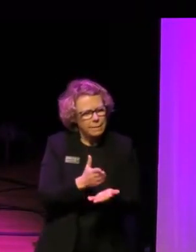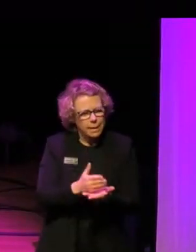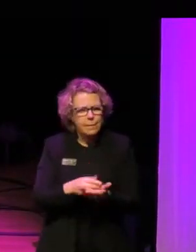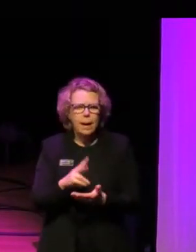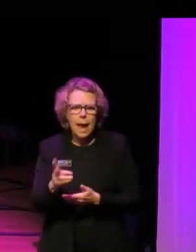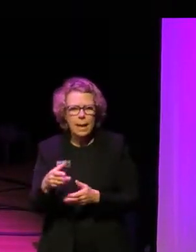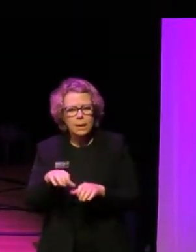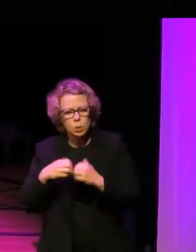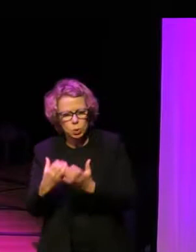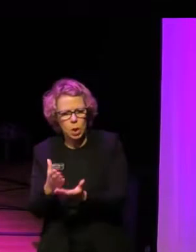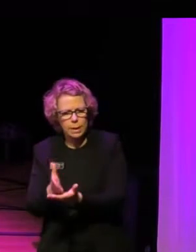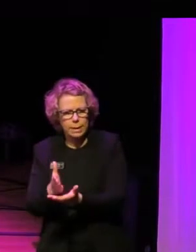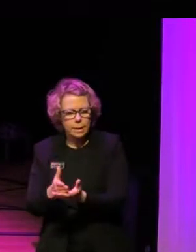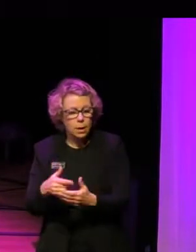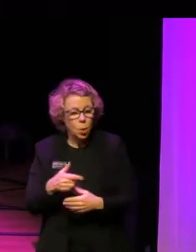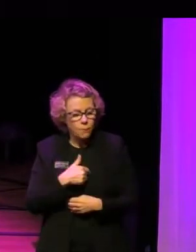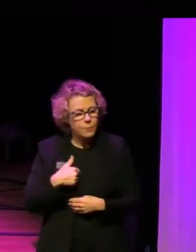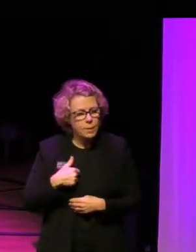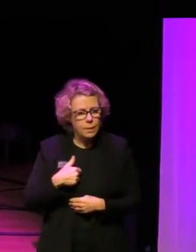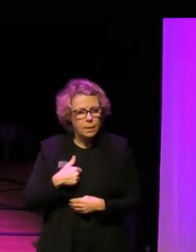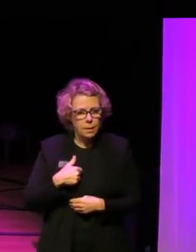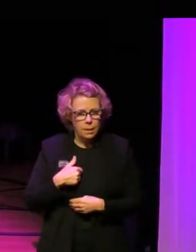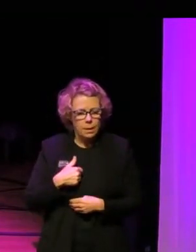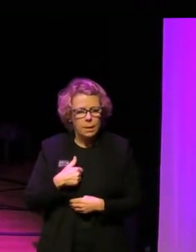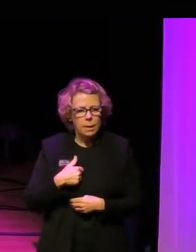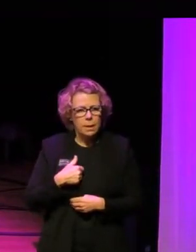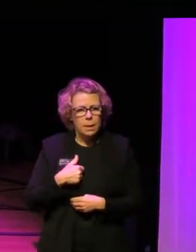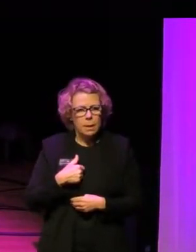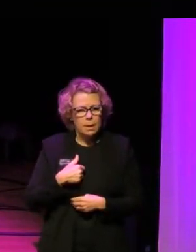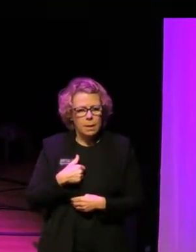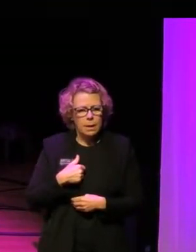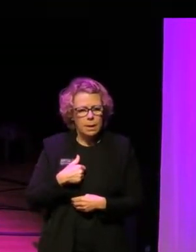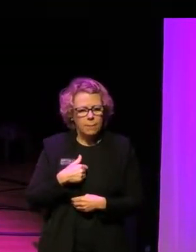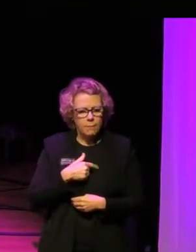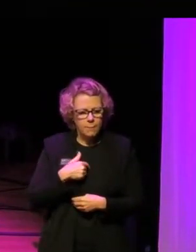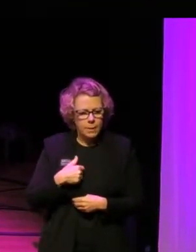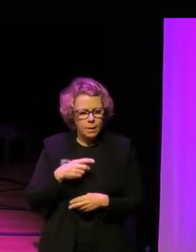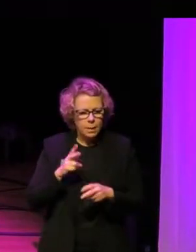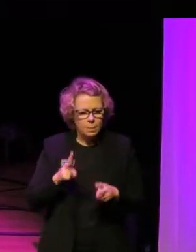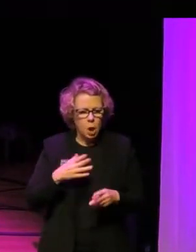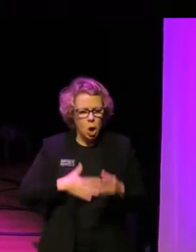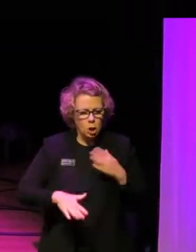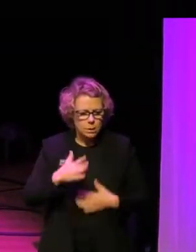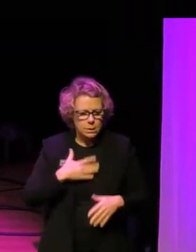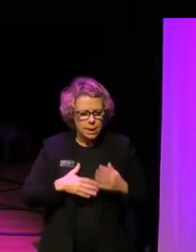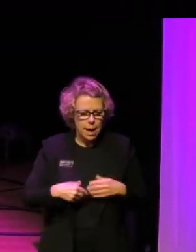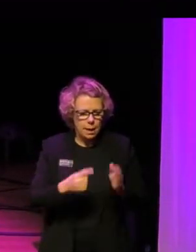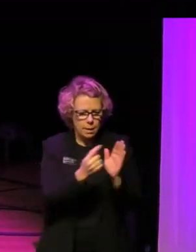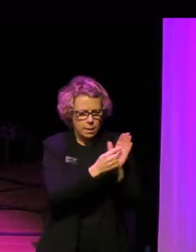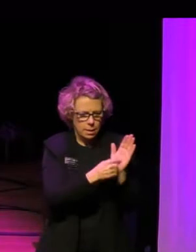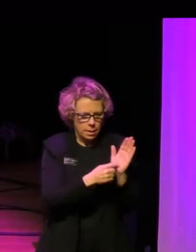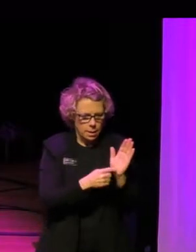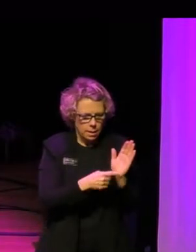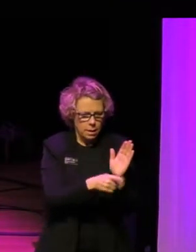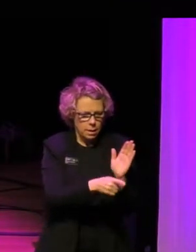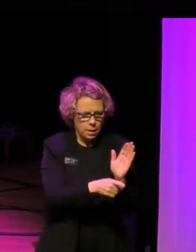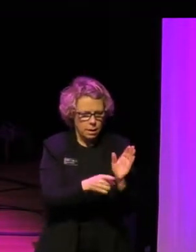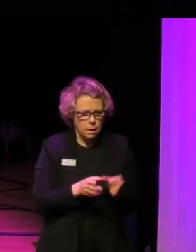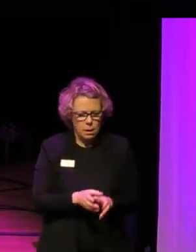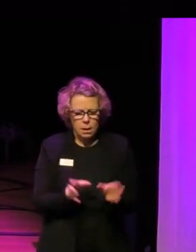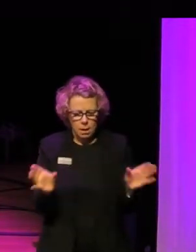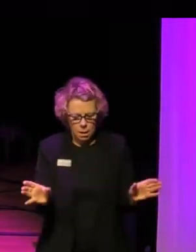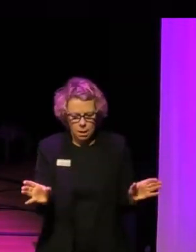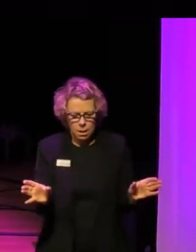the social and economic rights that were said to be a wish list. And in many speeches, sometimes the socioeconomic